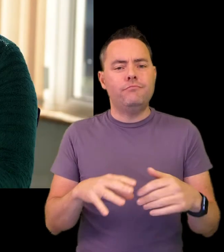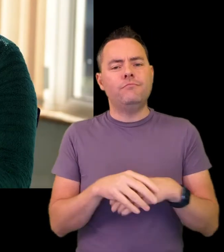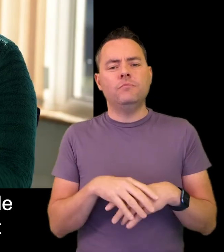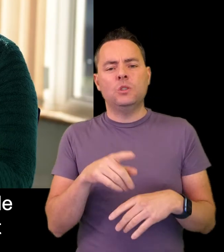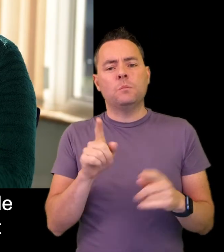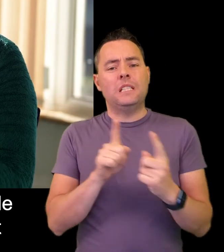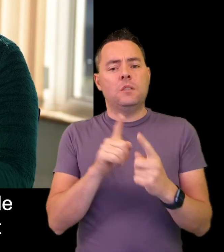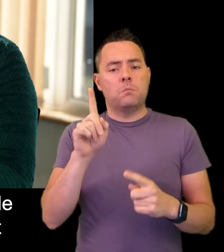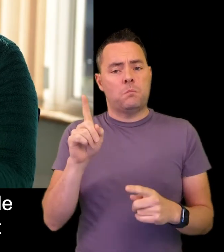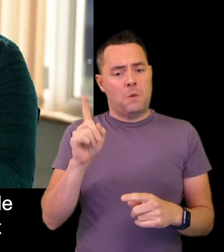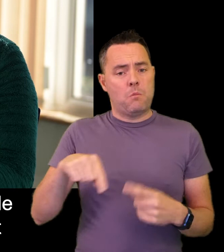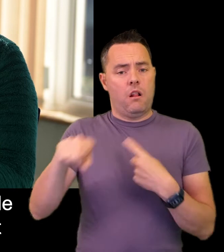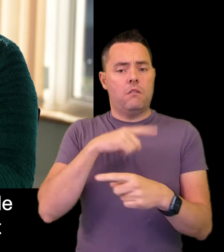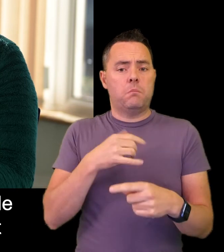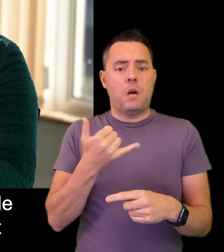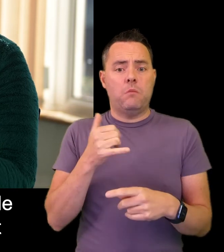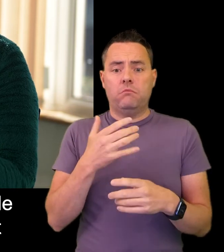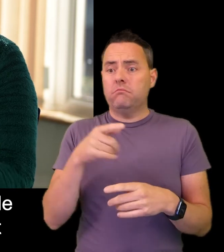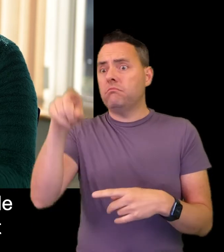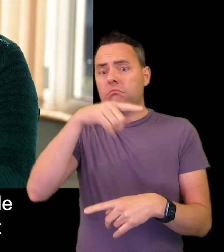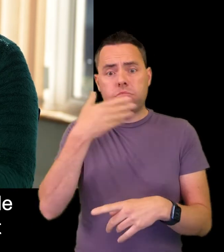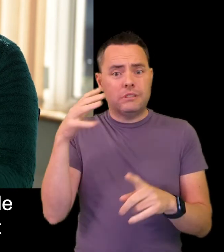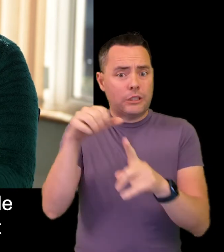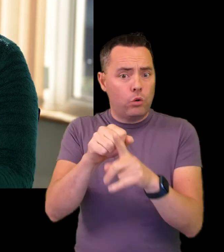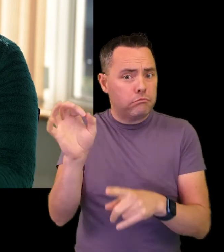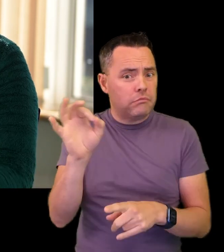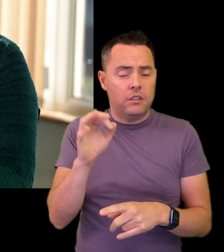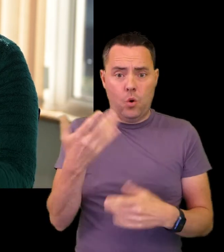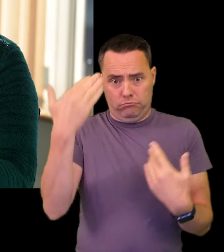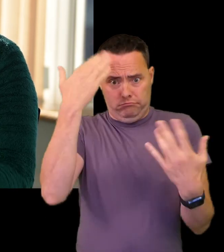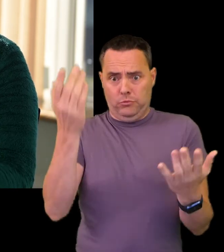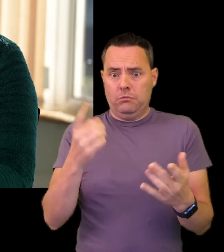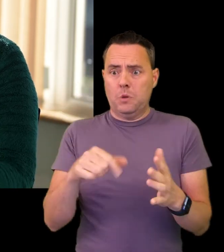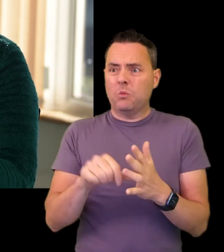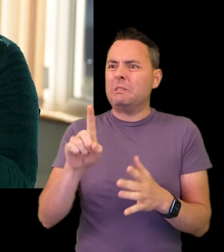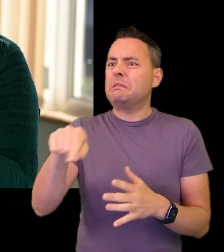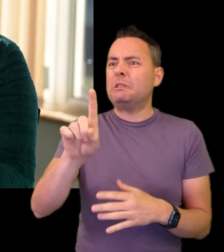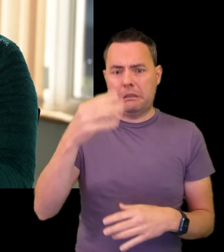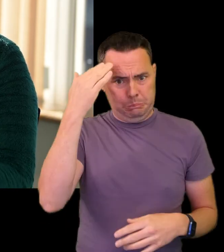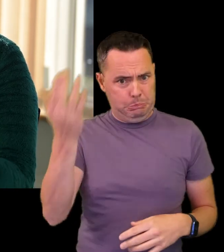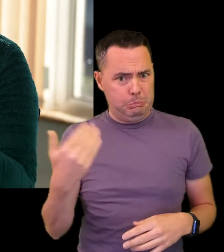needs, we start to meet the needs of people who maybe are not diagnosed yet and don't know